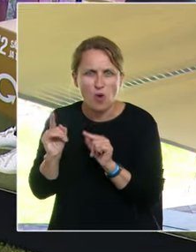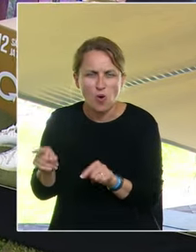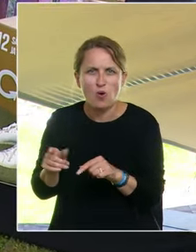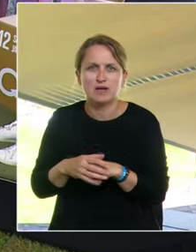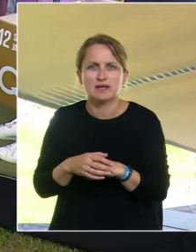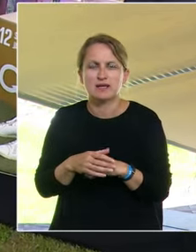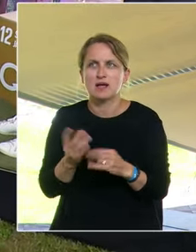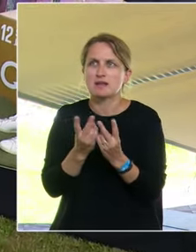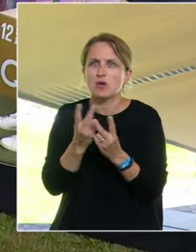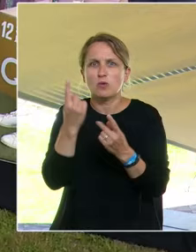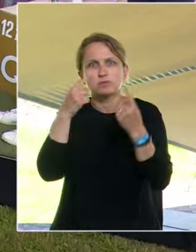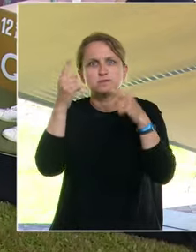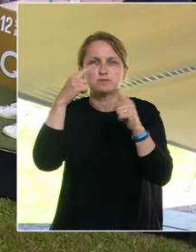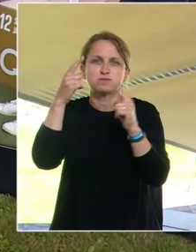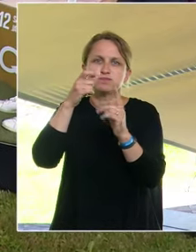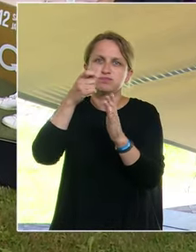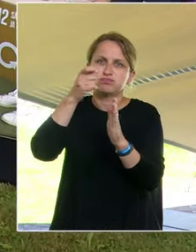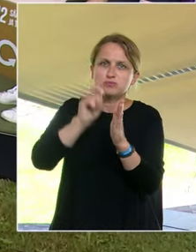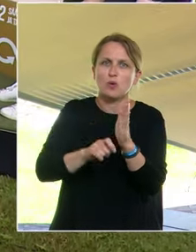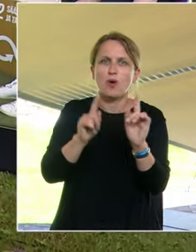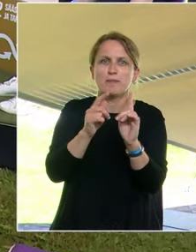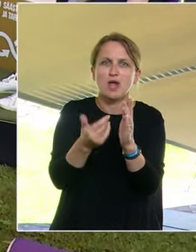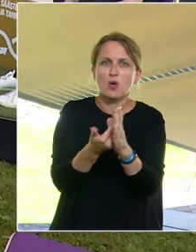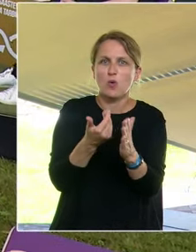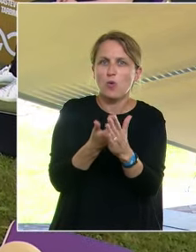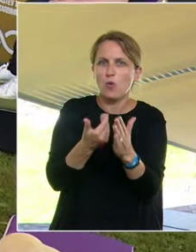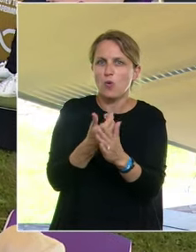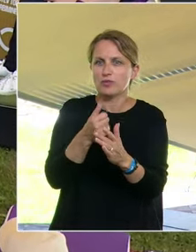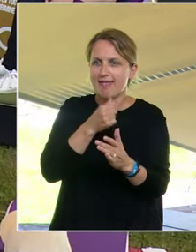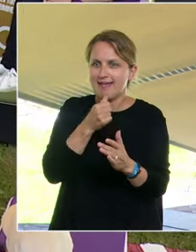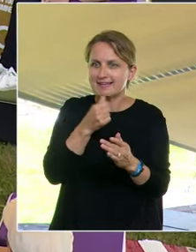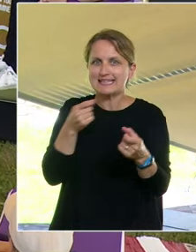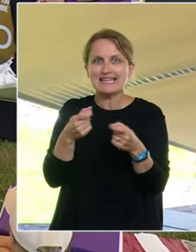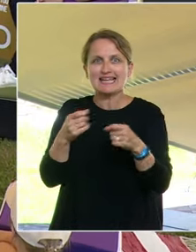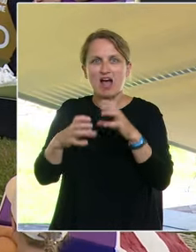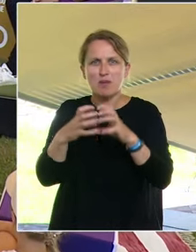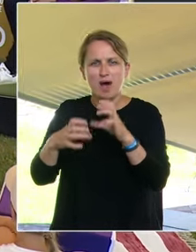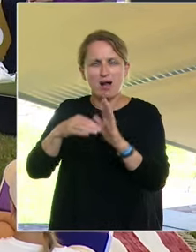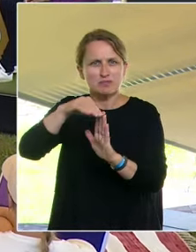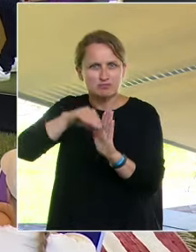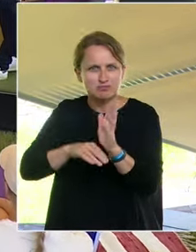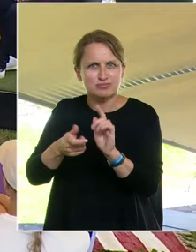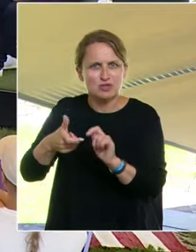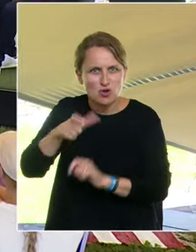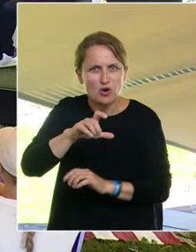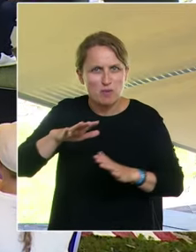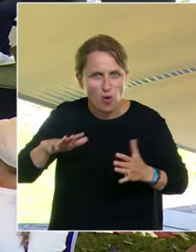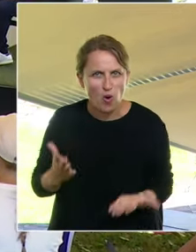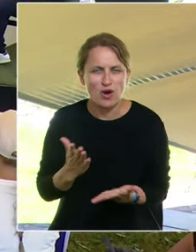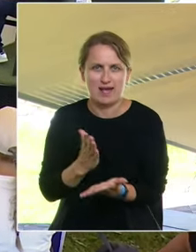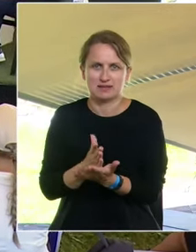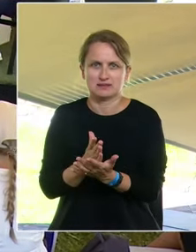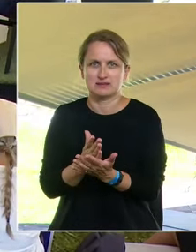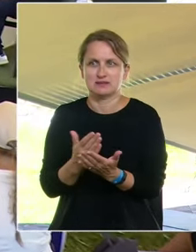something new called Estonia's Digital Culture Strategy, was it? And so at least we are kind of on the threshold of this right now, on